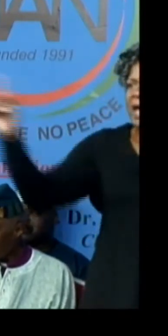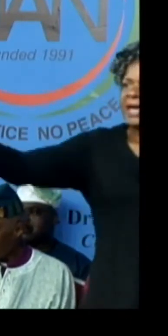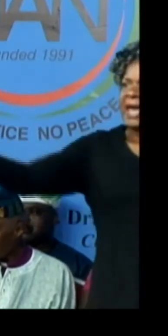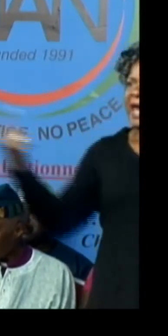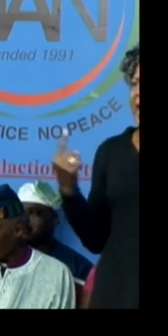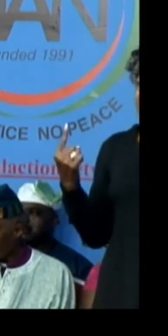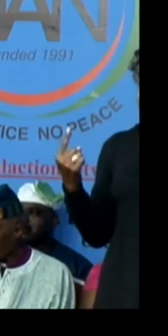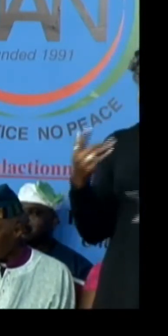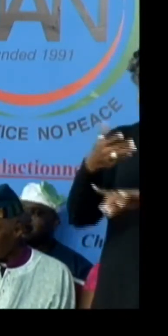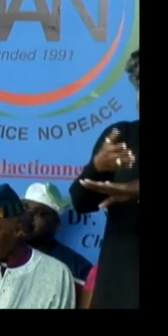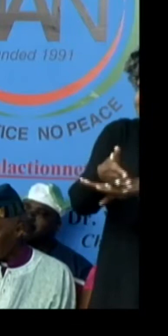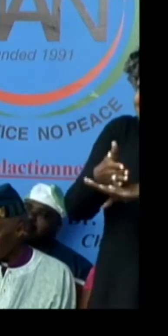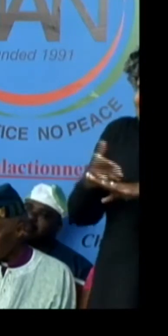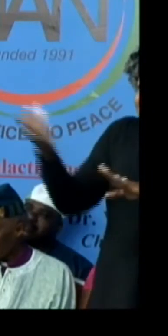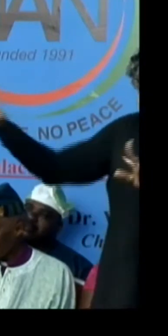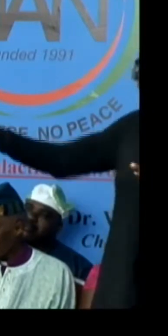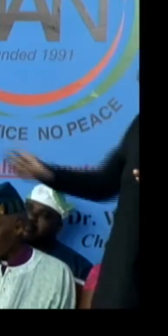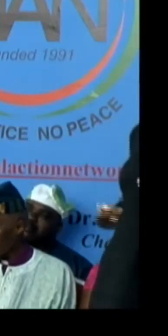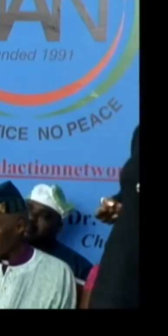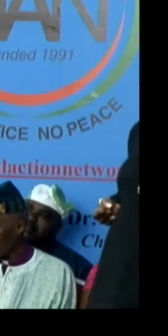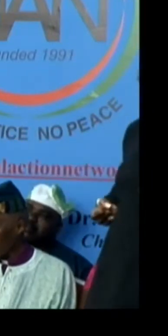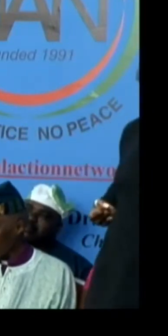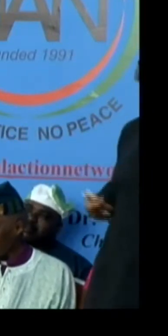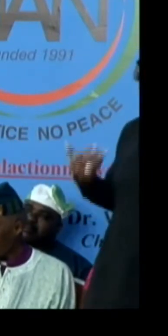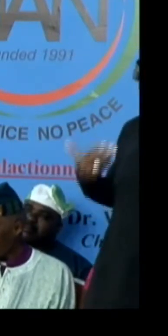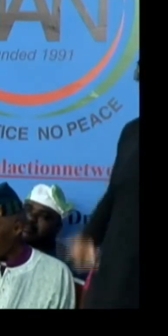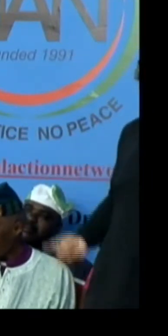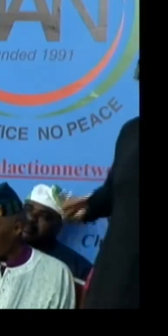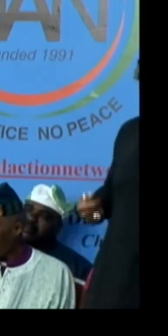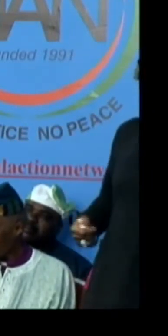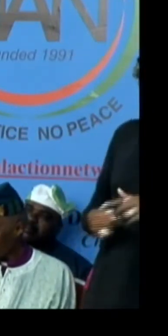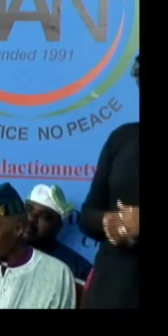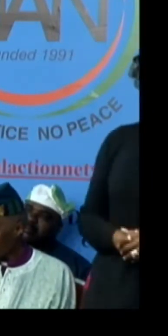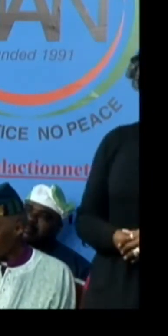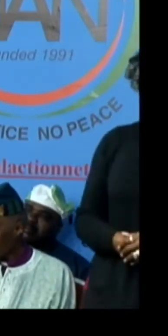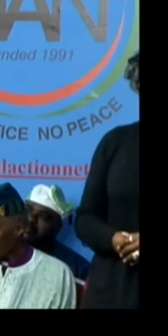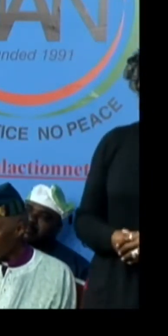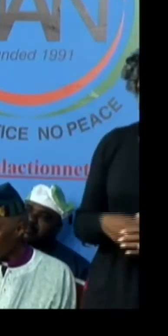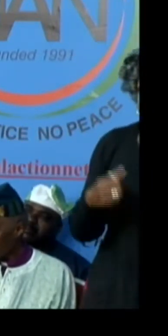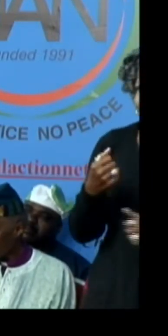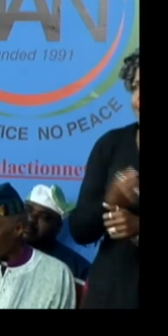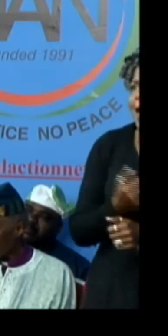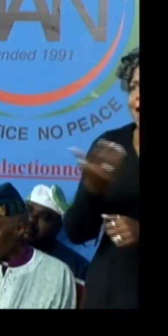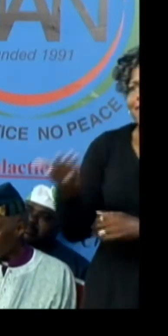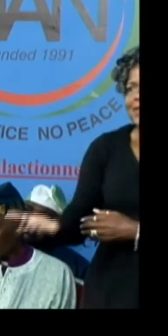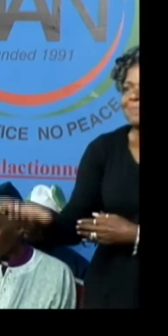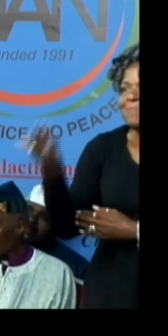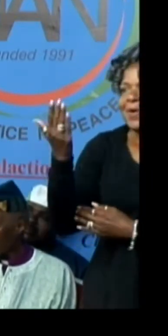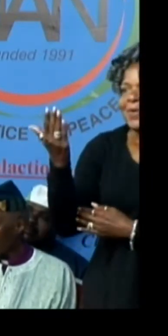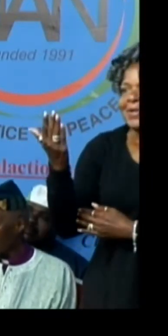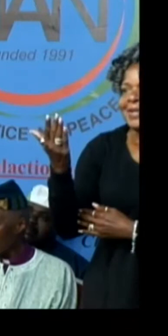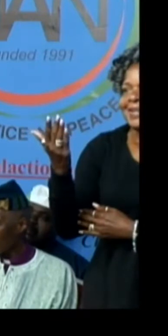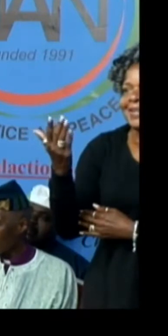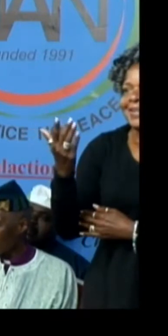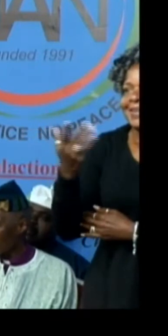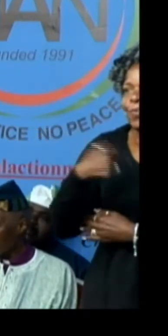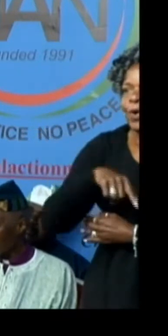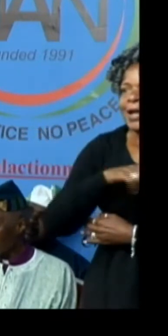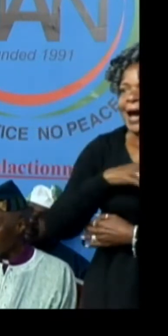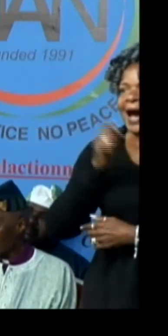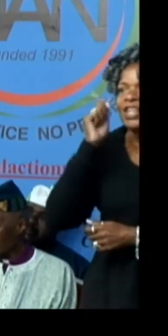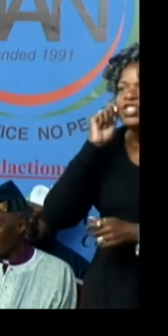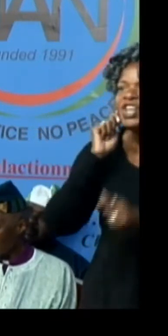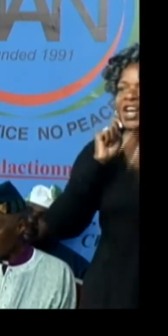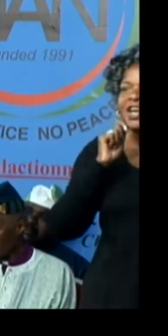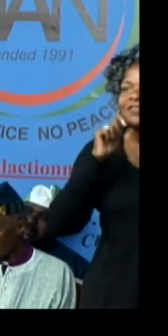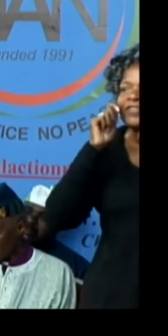Every morning I get them shaved, this morning, I'm still looking at the surgical scar where they had to operate to